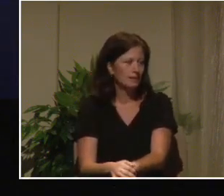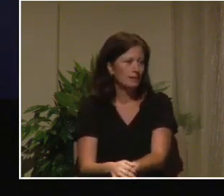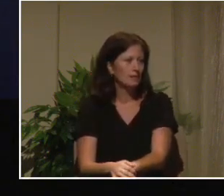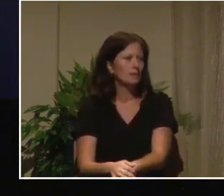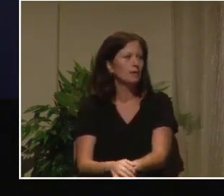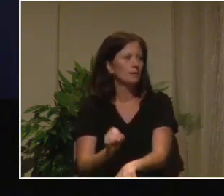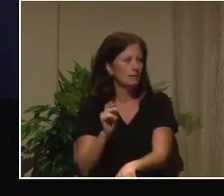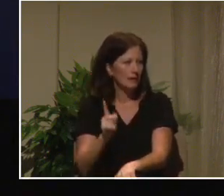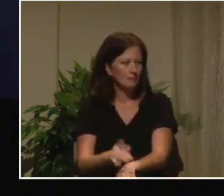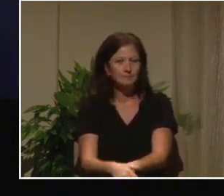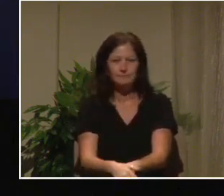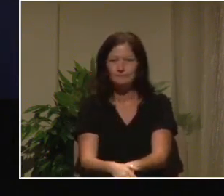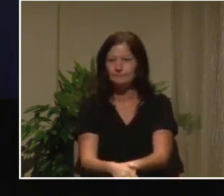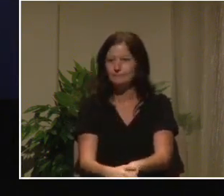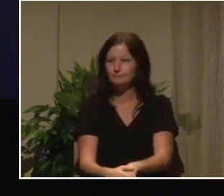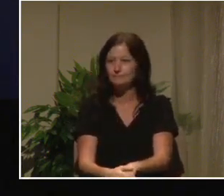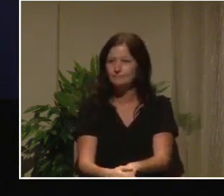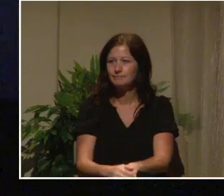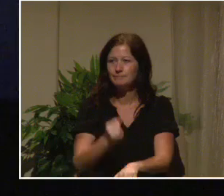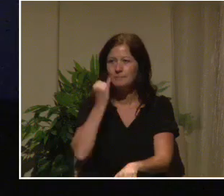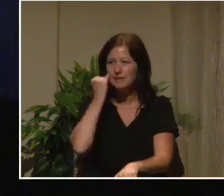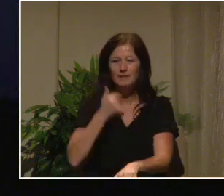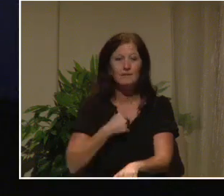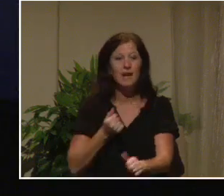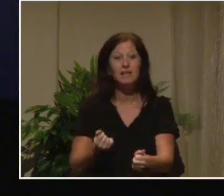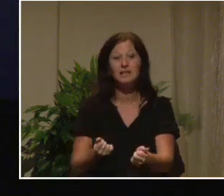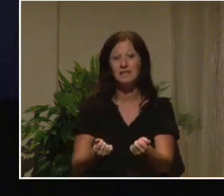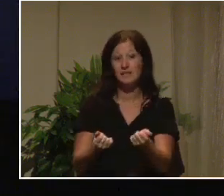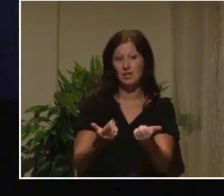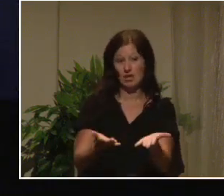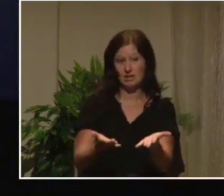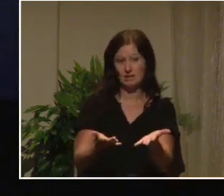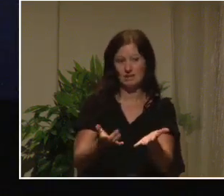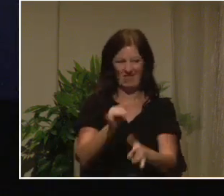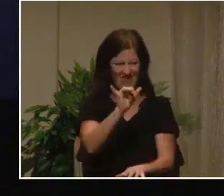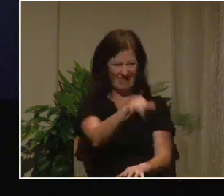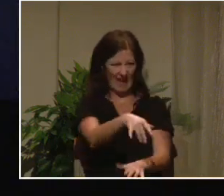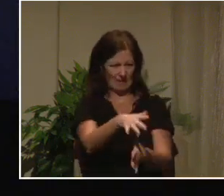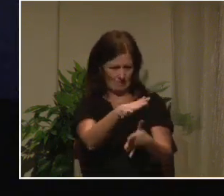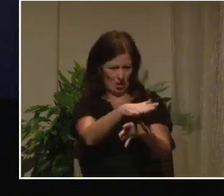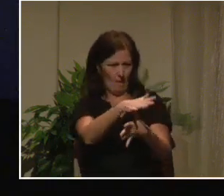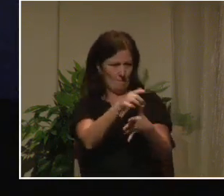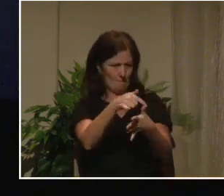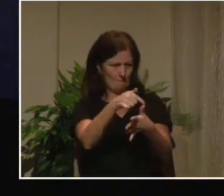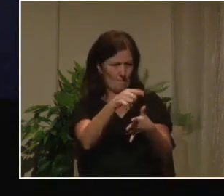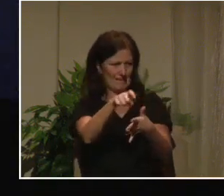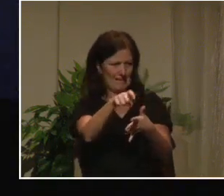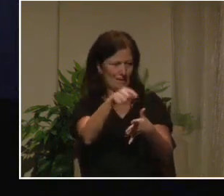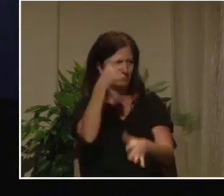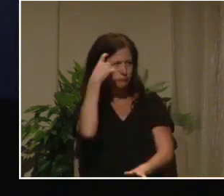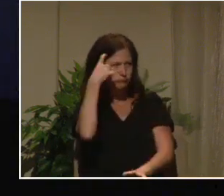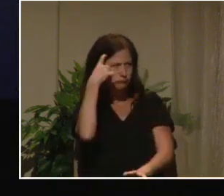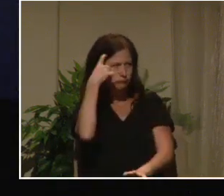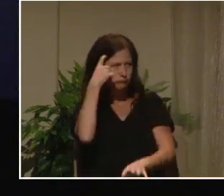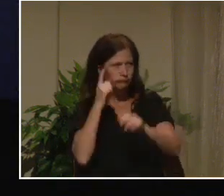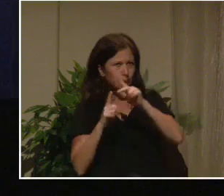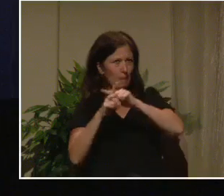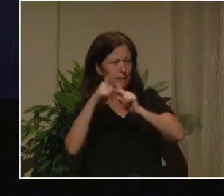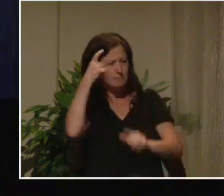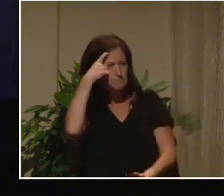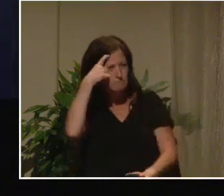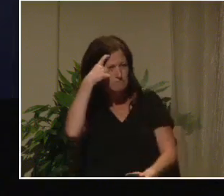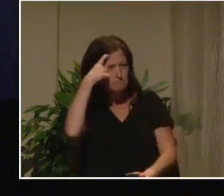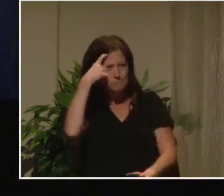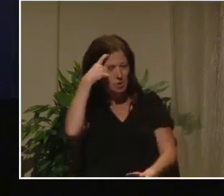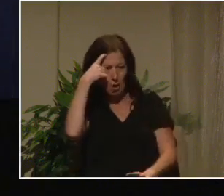Okay, now what if I suggested to you that whatever it was that came to mind as your biggest need is not,